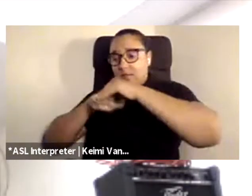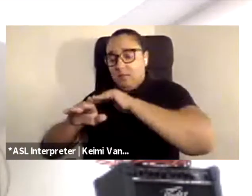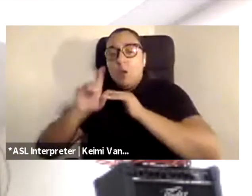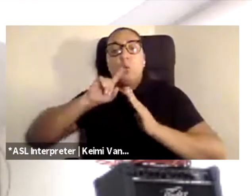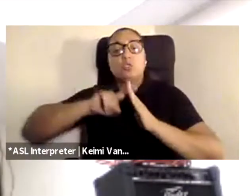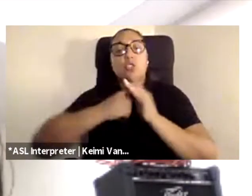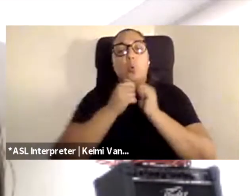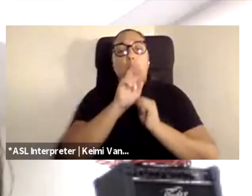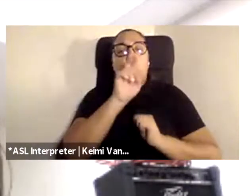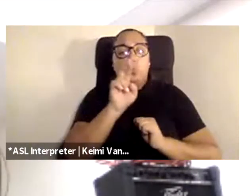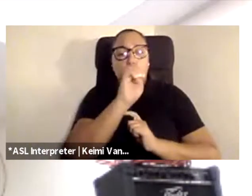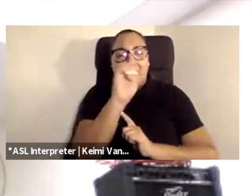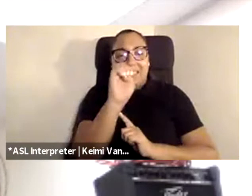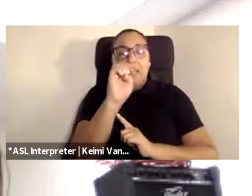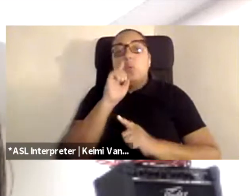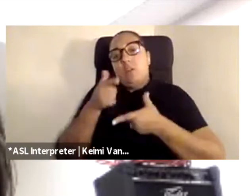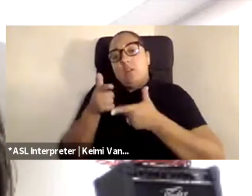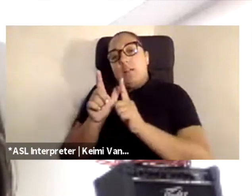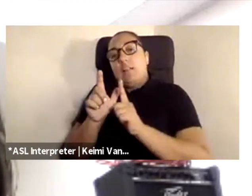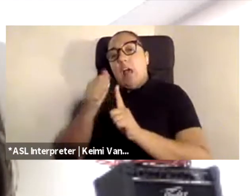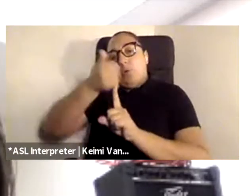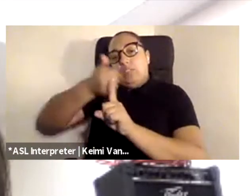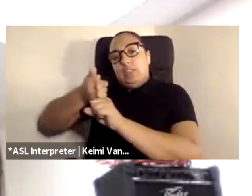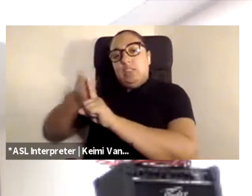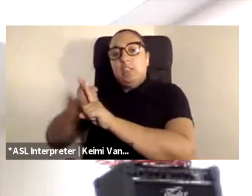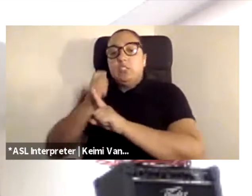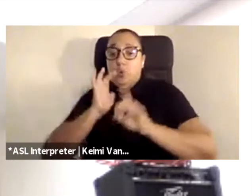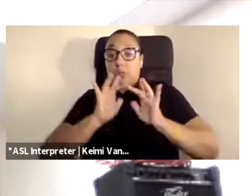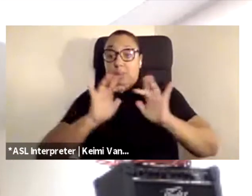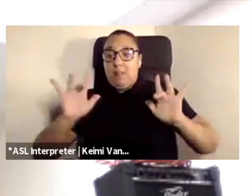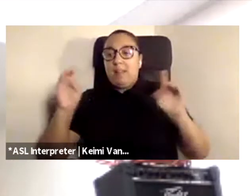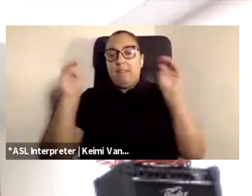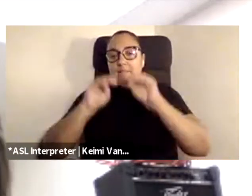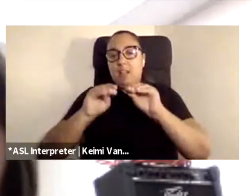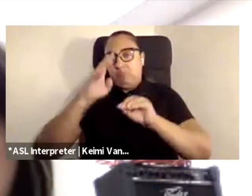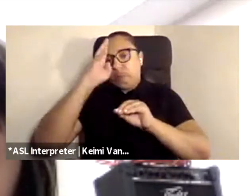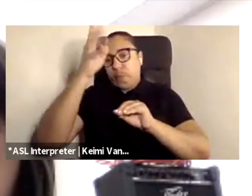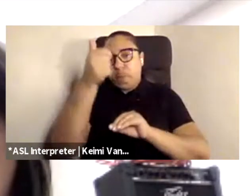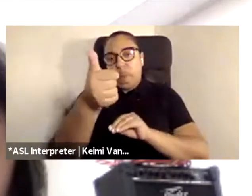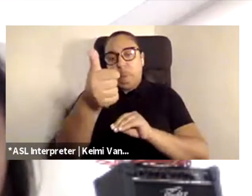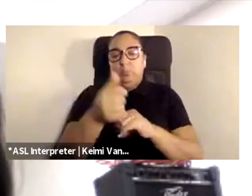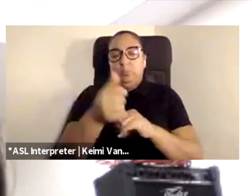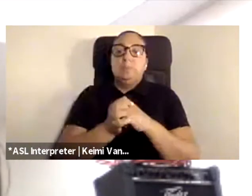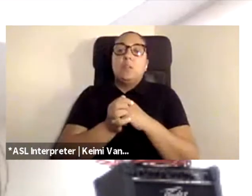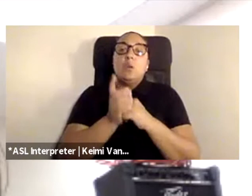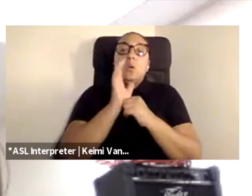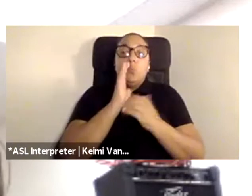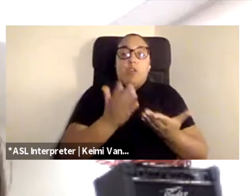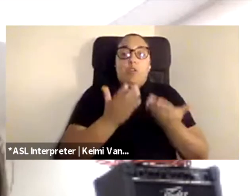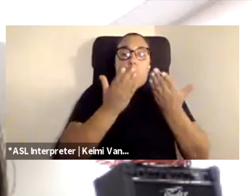each other fill in the blank as we need. In my performance, we offered respond,